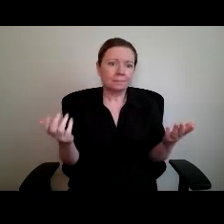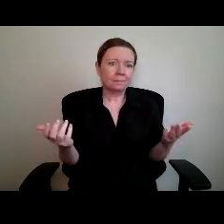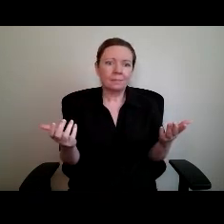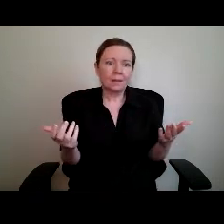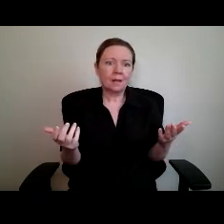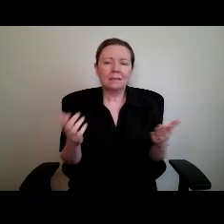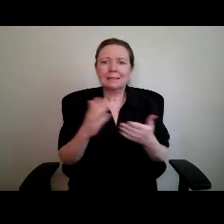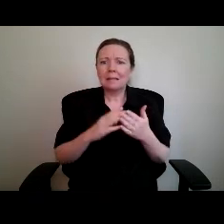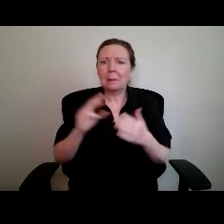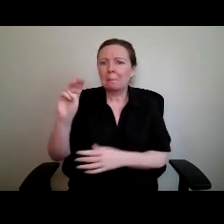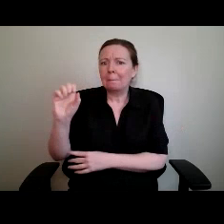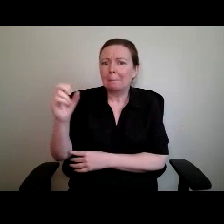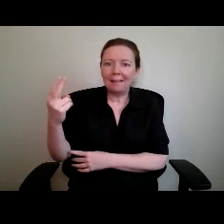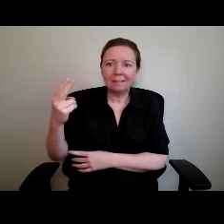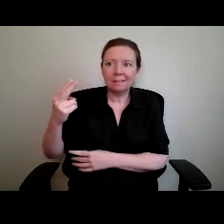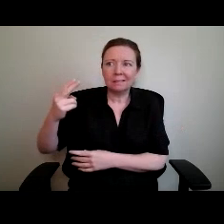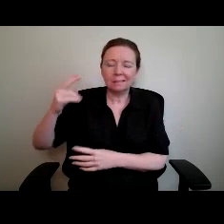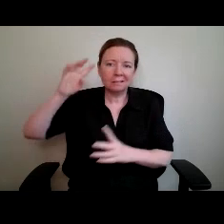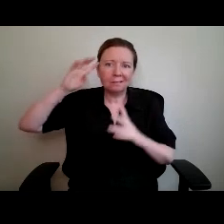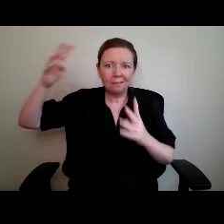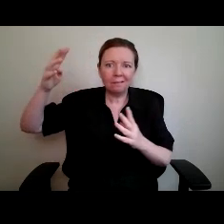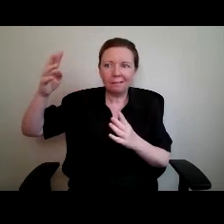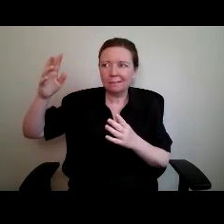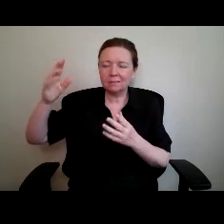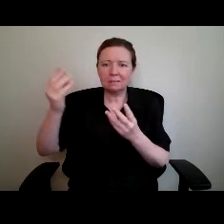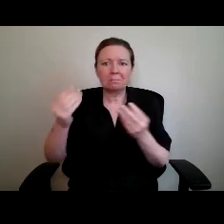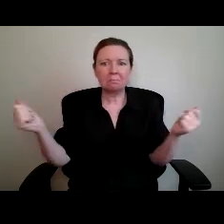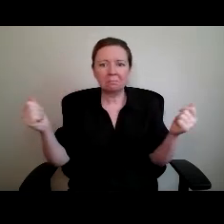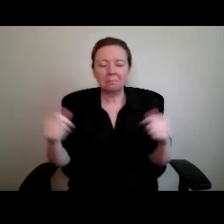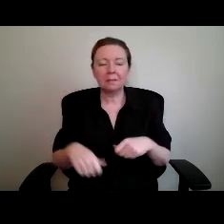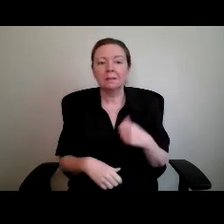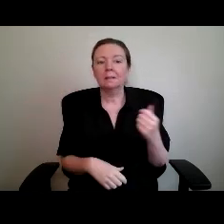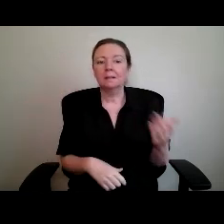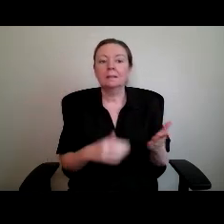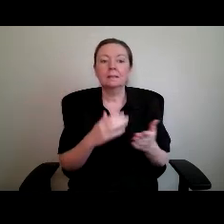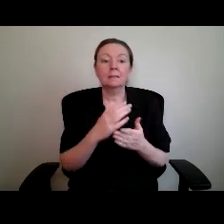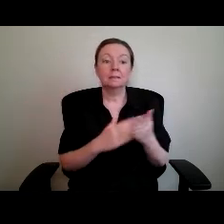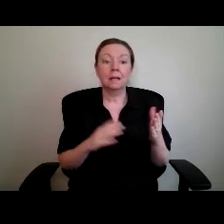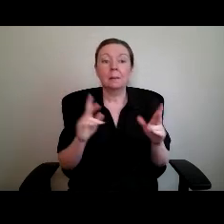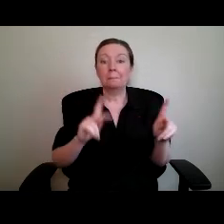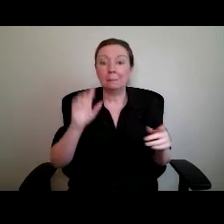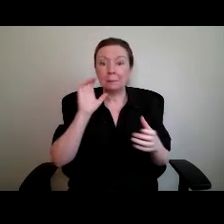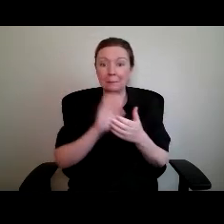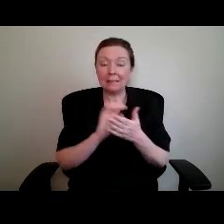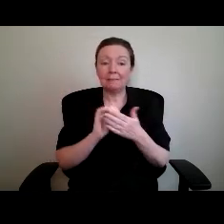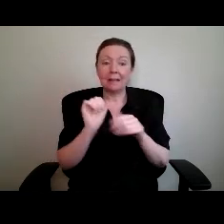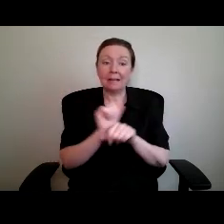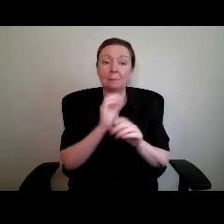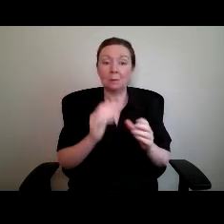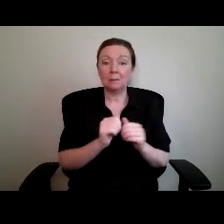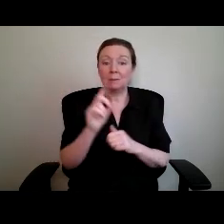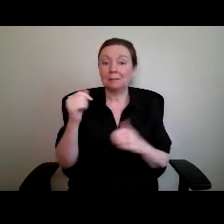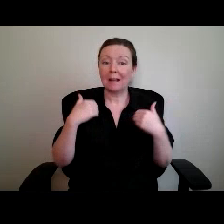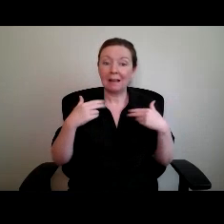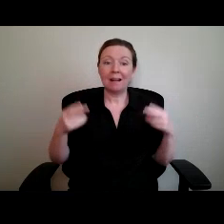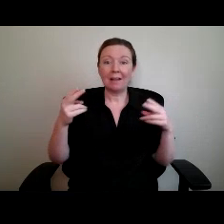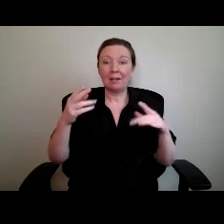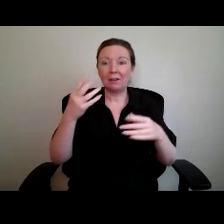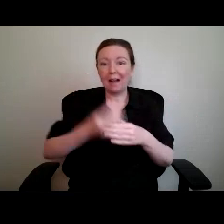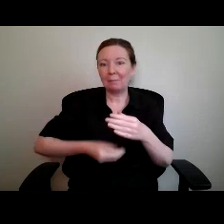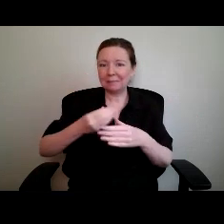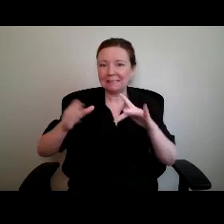some of the myths. And so, for example, some believe that employees with disabilities have higher